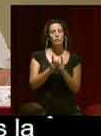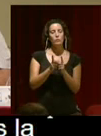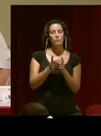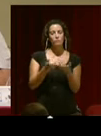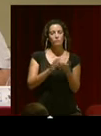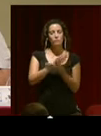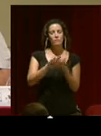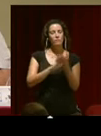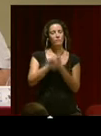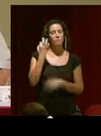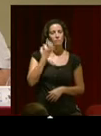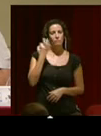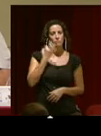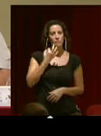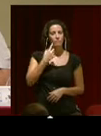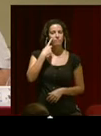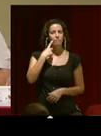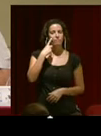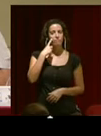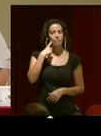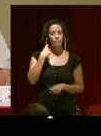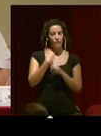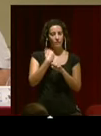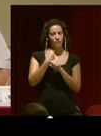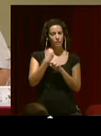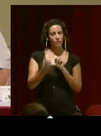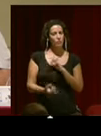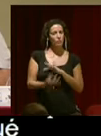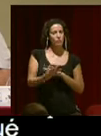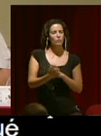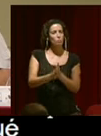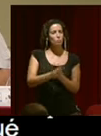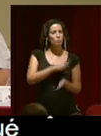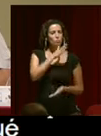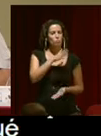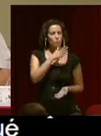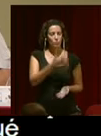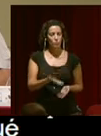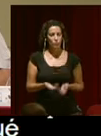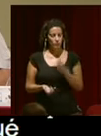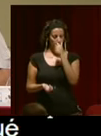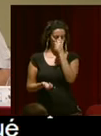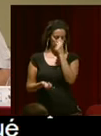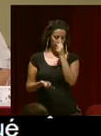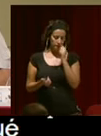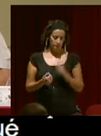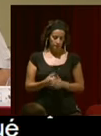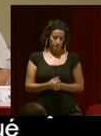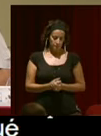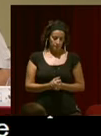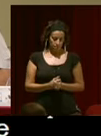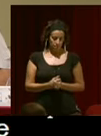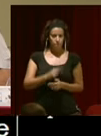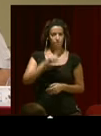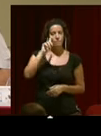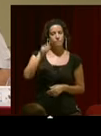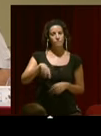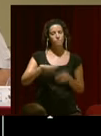After a brief introduction, I will talk about the motivations to this work. We will also